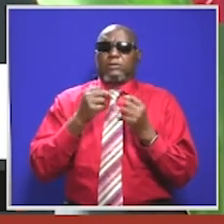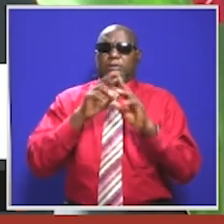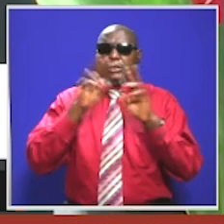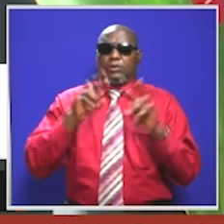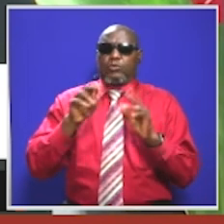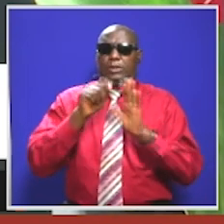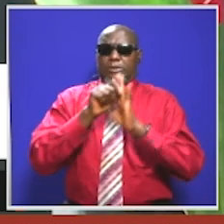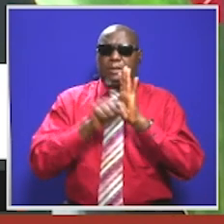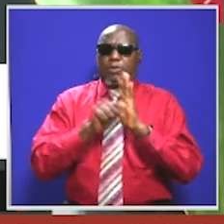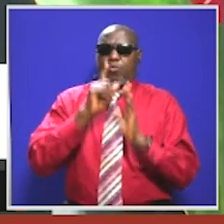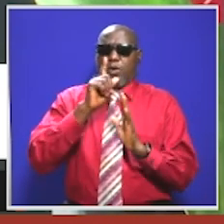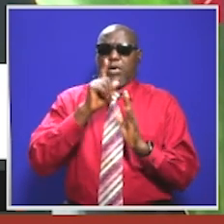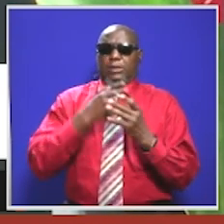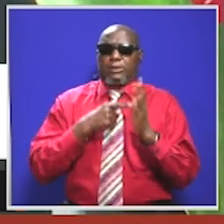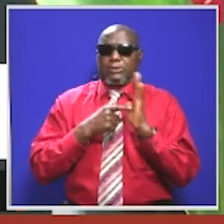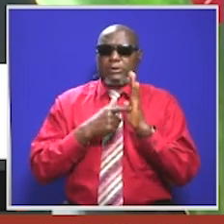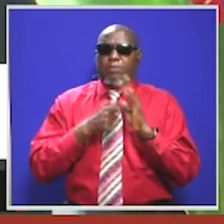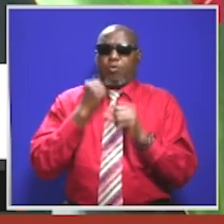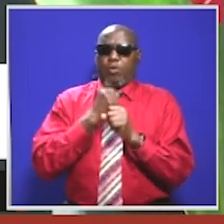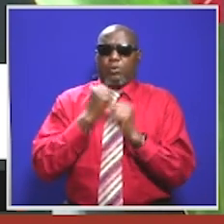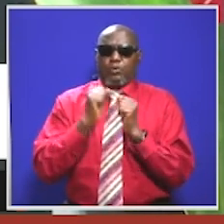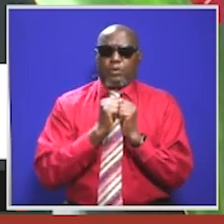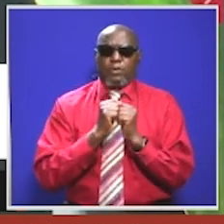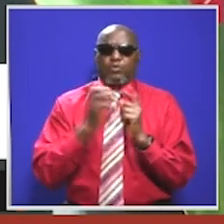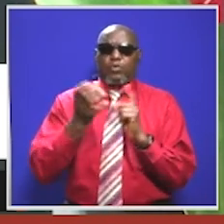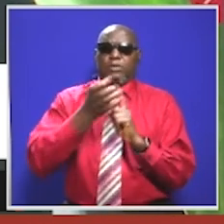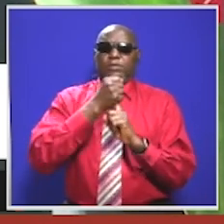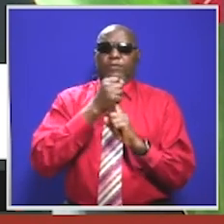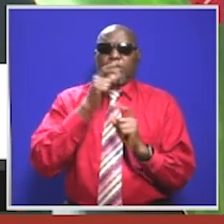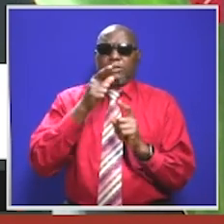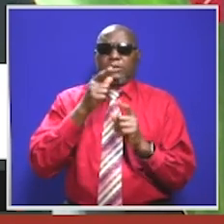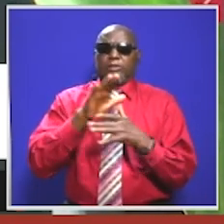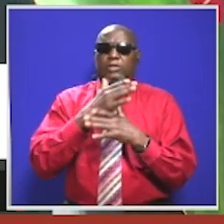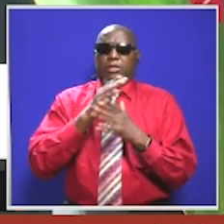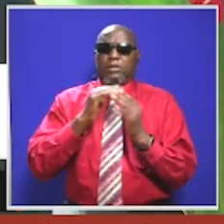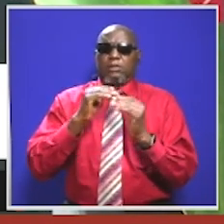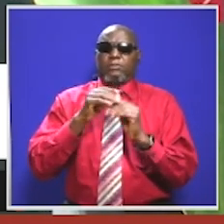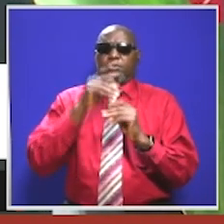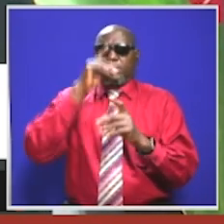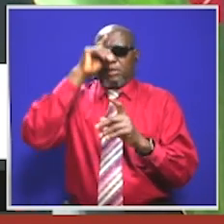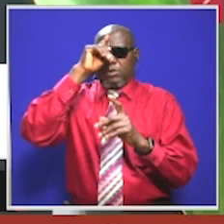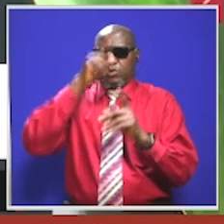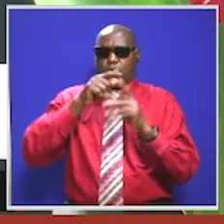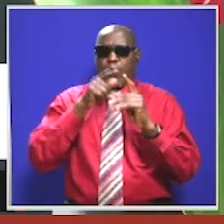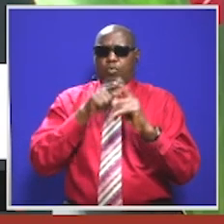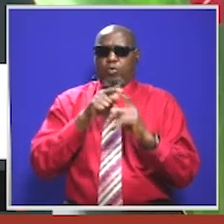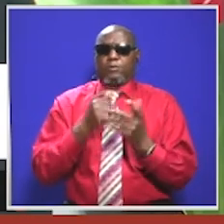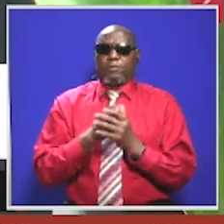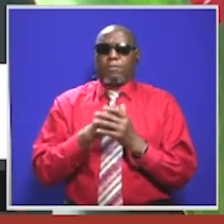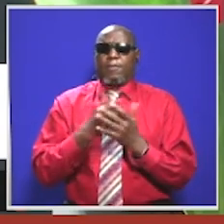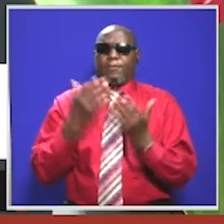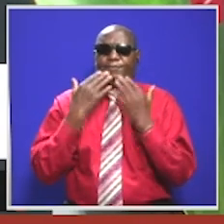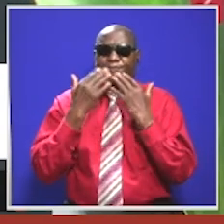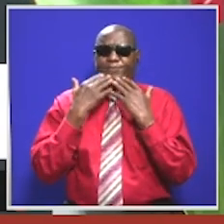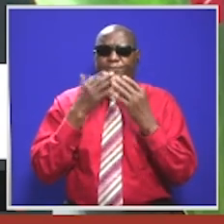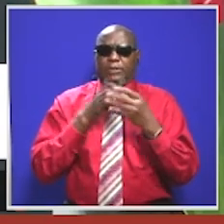recent example of how we can work together to achieve shared goals, and we're grateful for the leadership that Kenya has shown